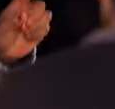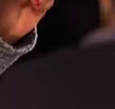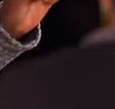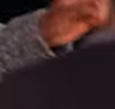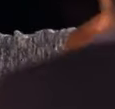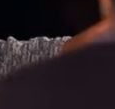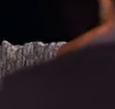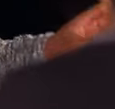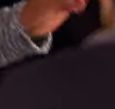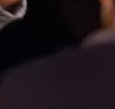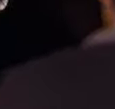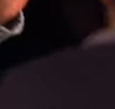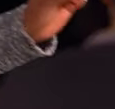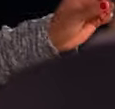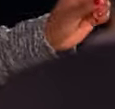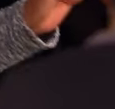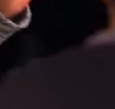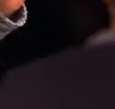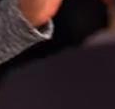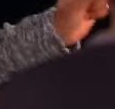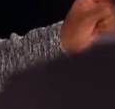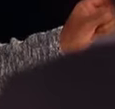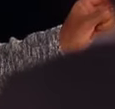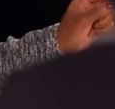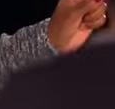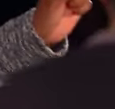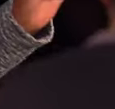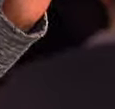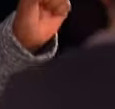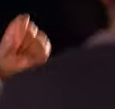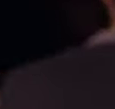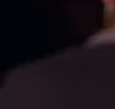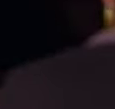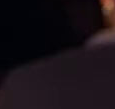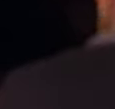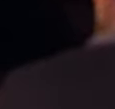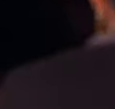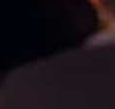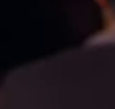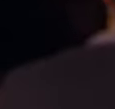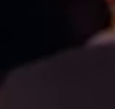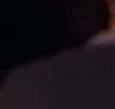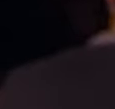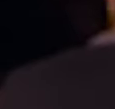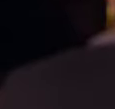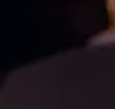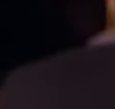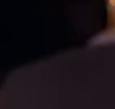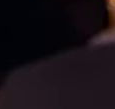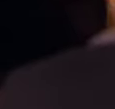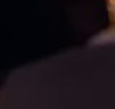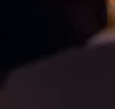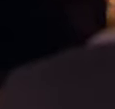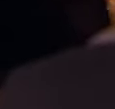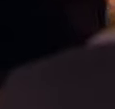resources? She mentioned resourced and strong alliance. Where and how can we mobilize resources?